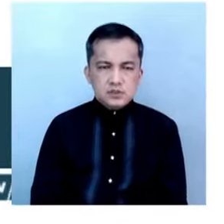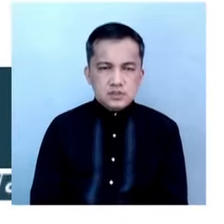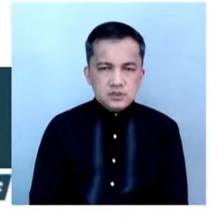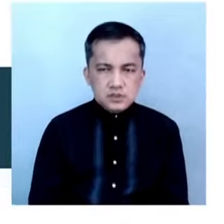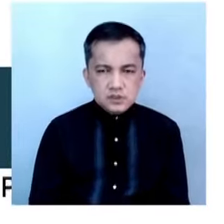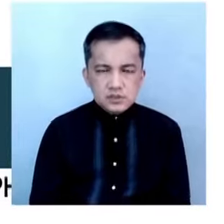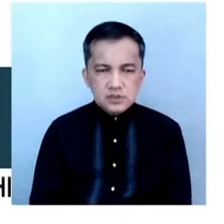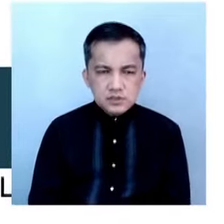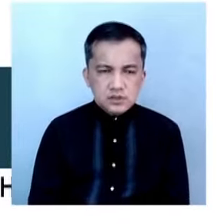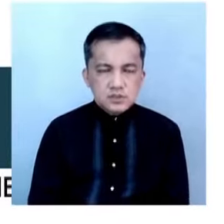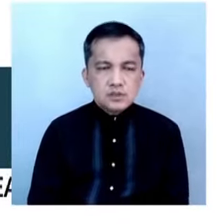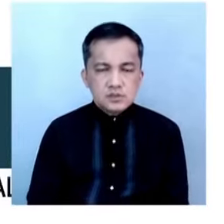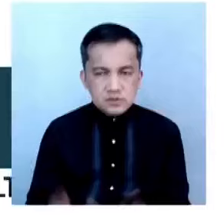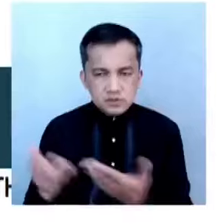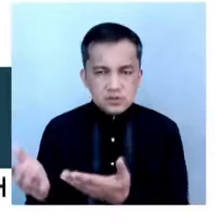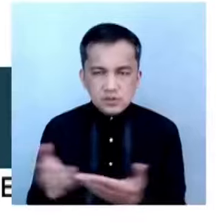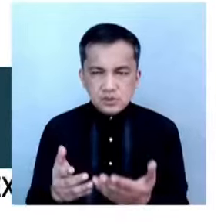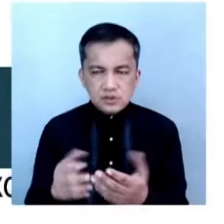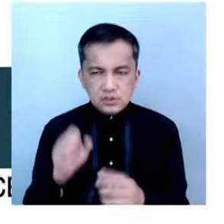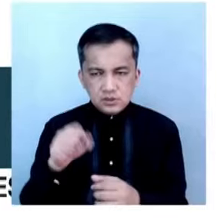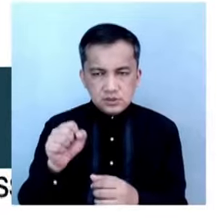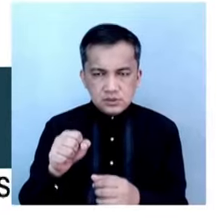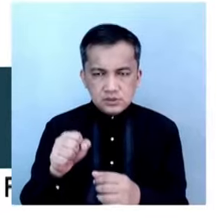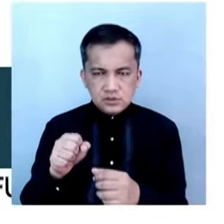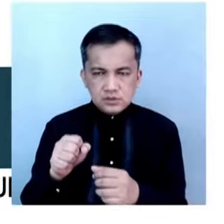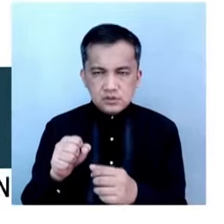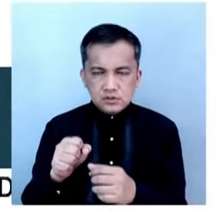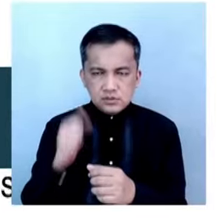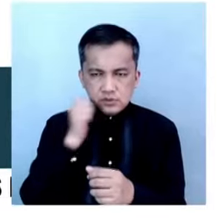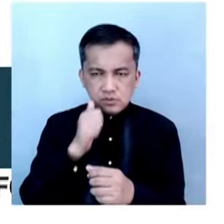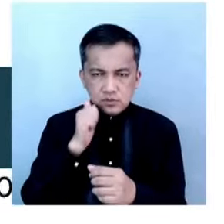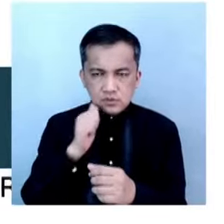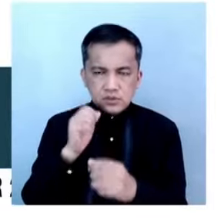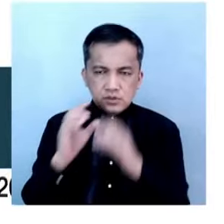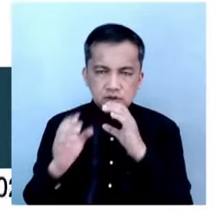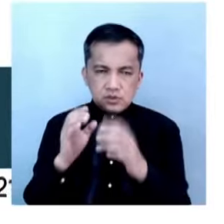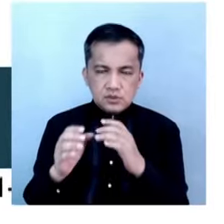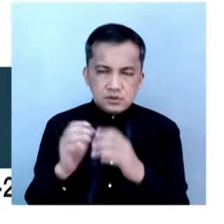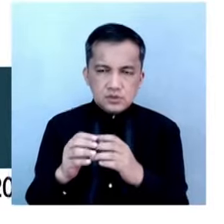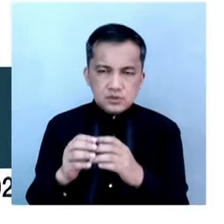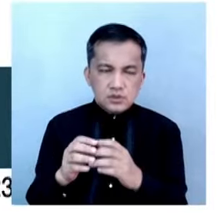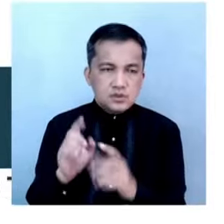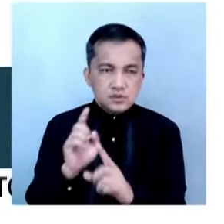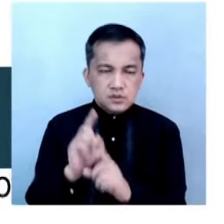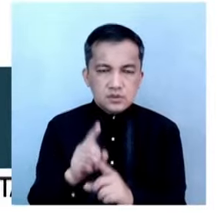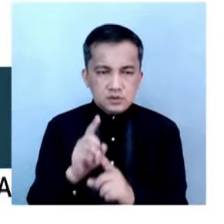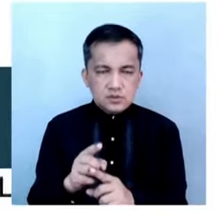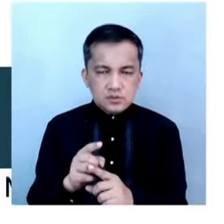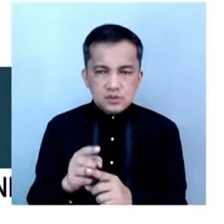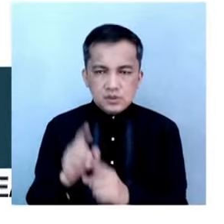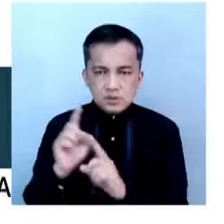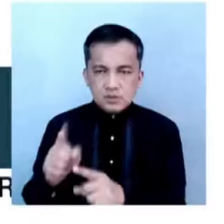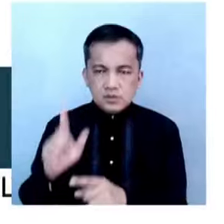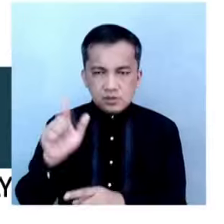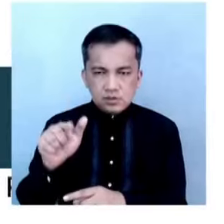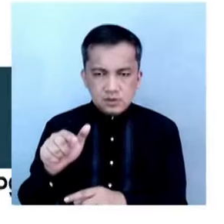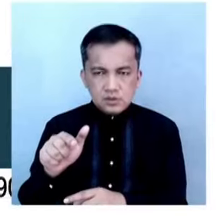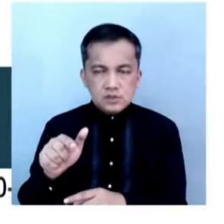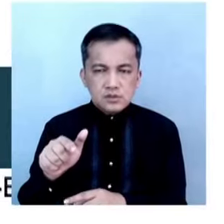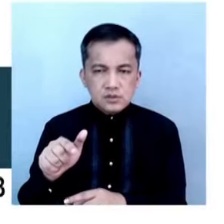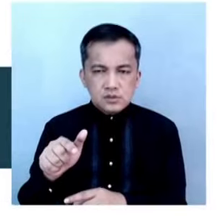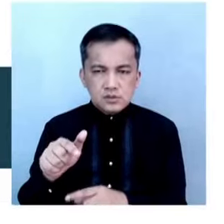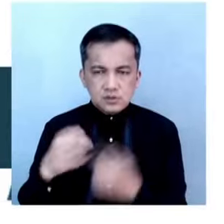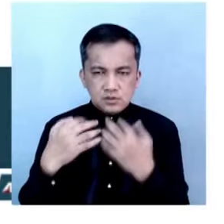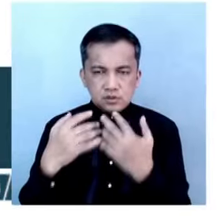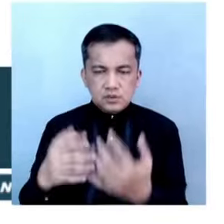constant communication sa po tayo sa ating mga stakeholders. And in fact, para po masagot lahat ng mga tanong, magkakaroon po mamaya ng press